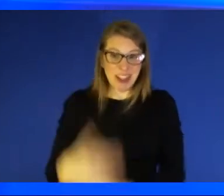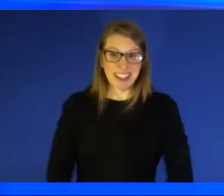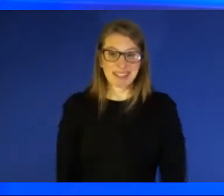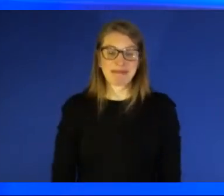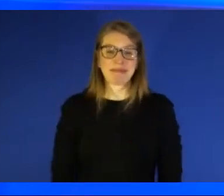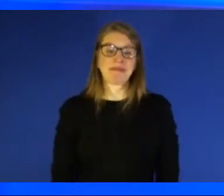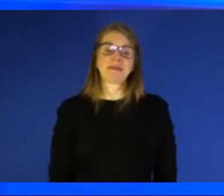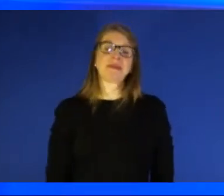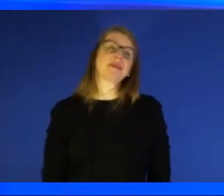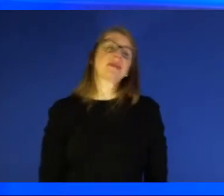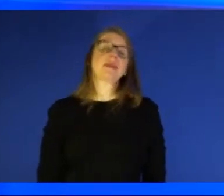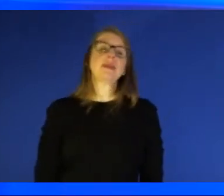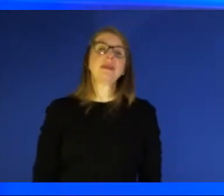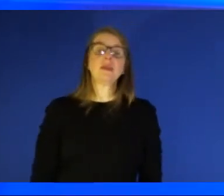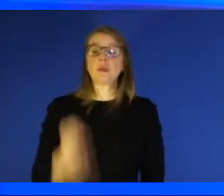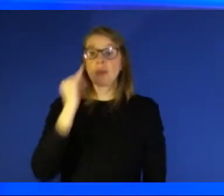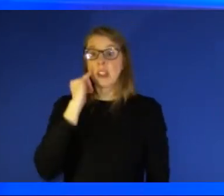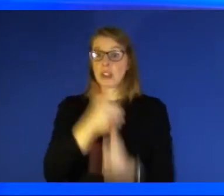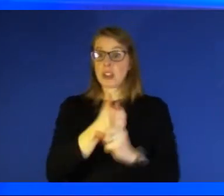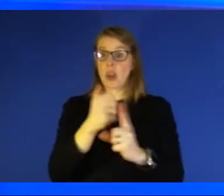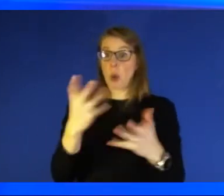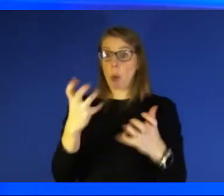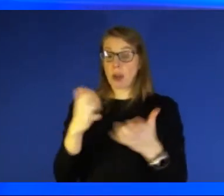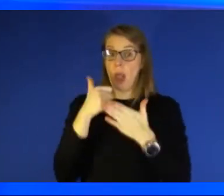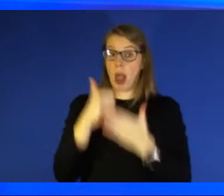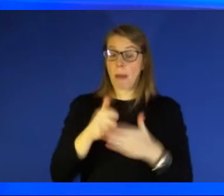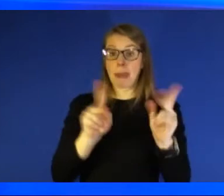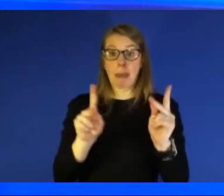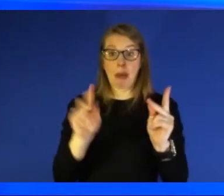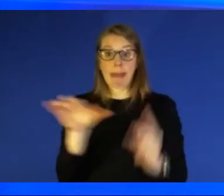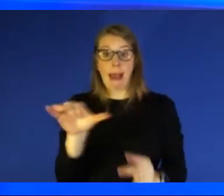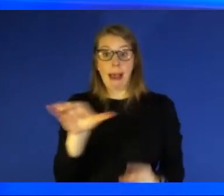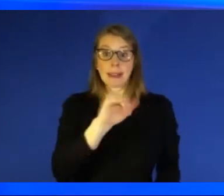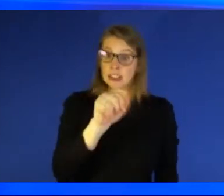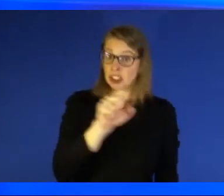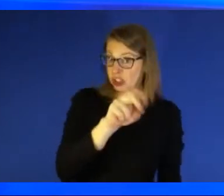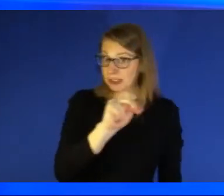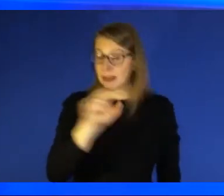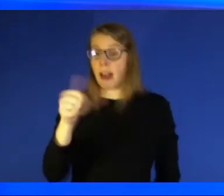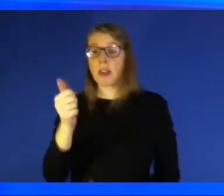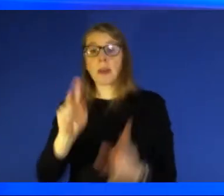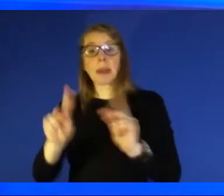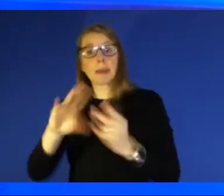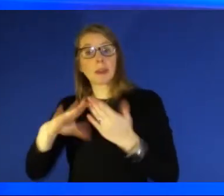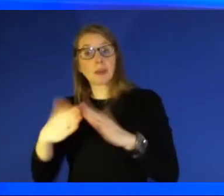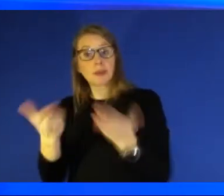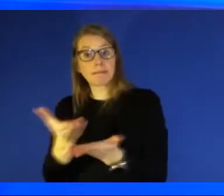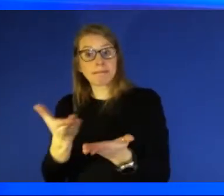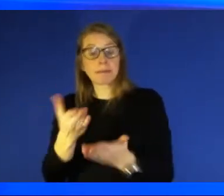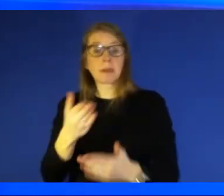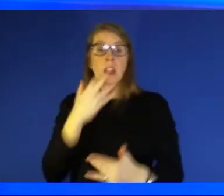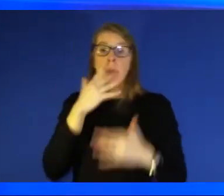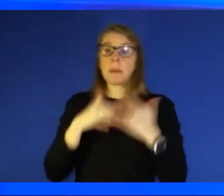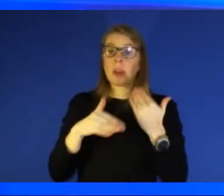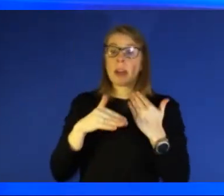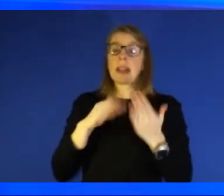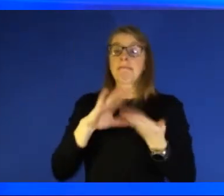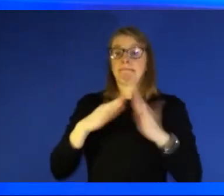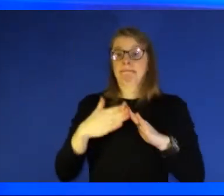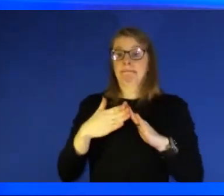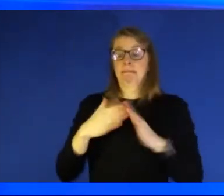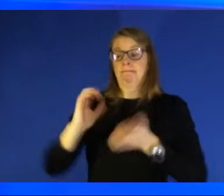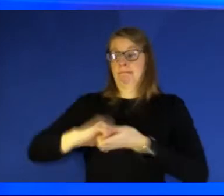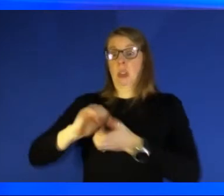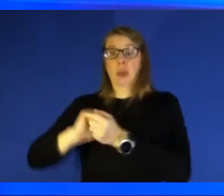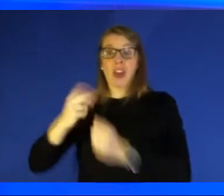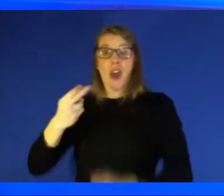And if you would love to help people like Jean and so many others here in the Community Blood Bank is now teaming up with harvesters. They